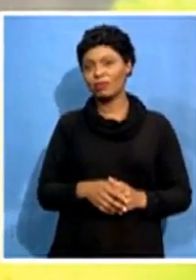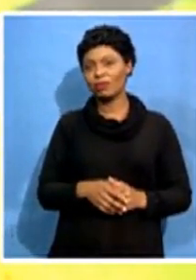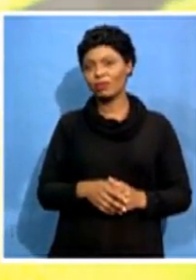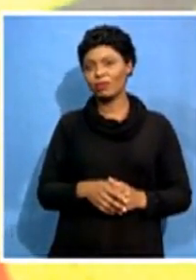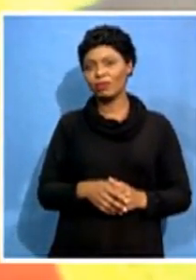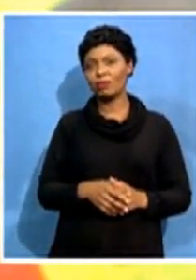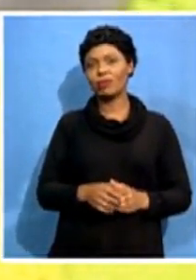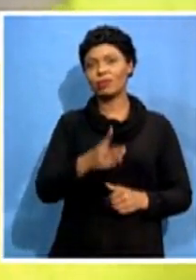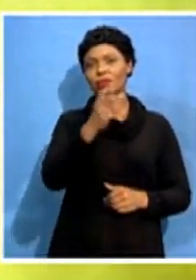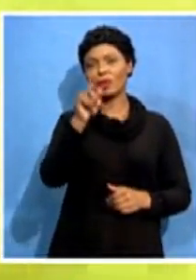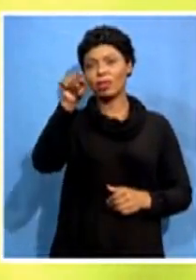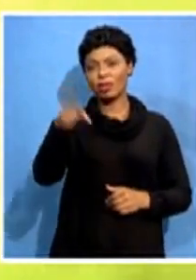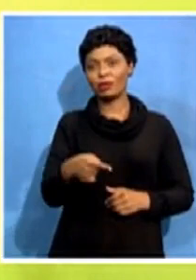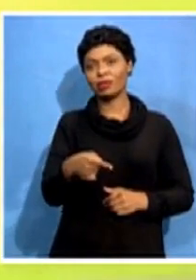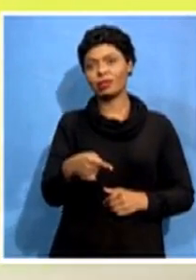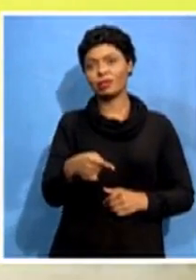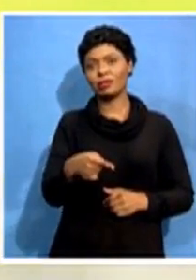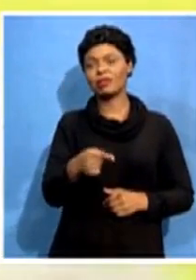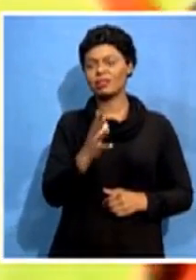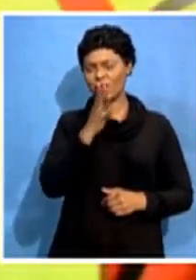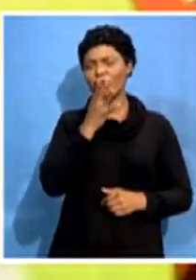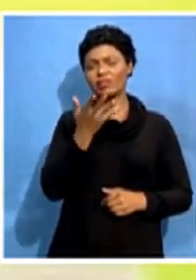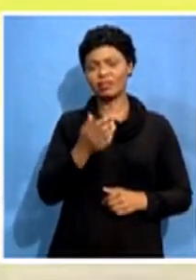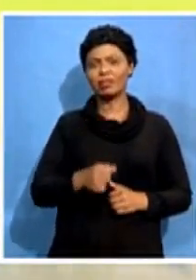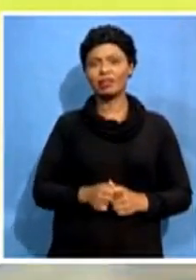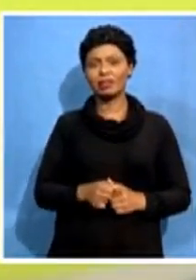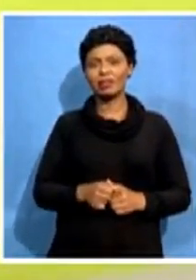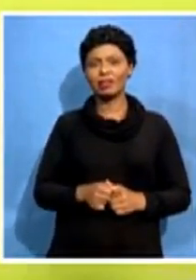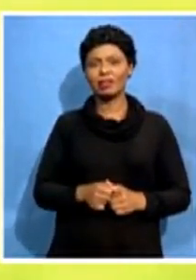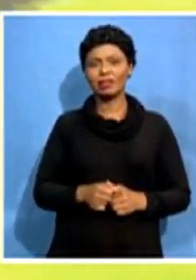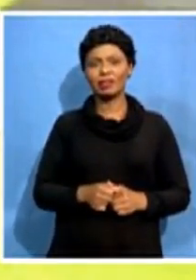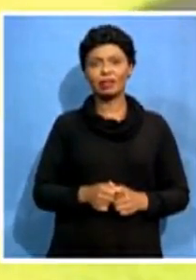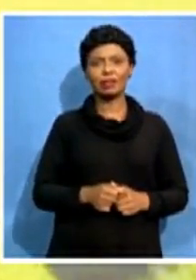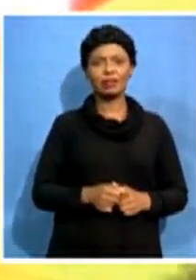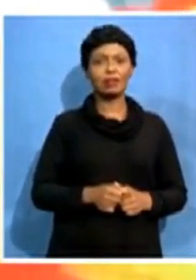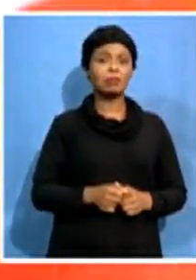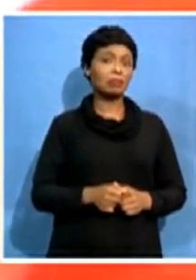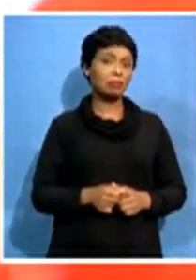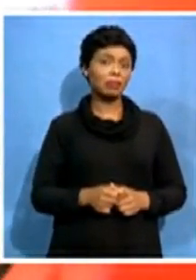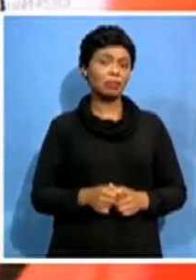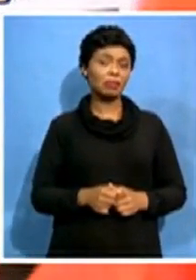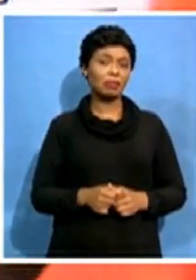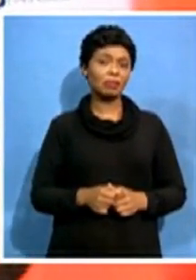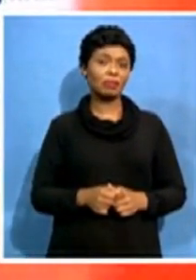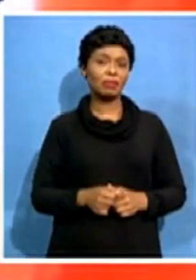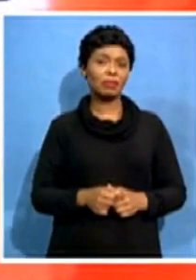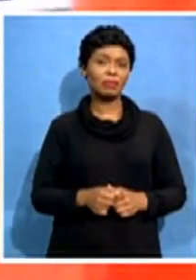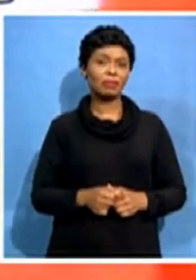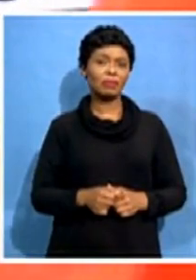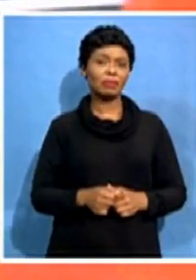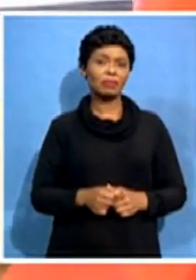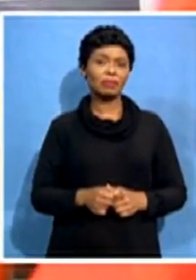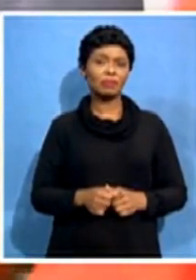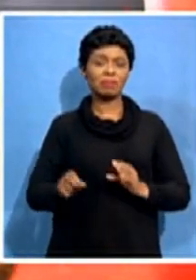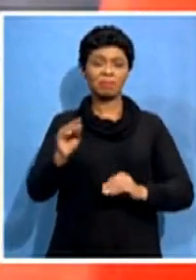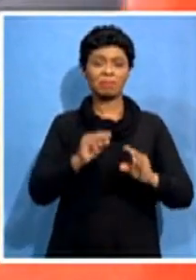trains a week It's about 28 trains a week for vehicles and about 6 trains a week for containers. So There's